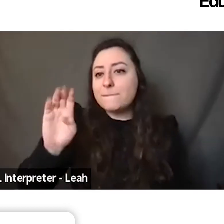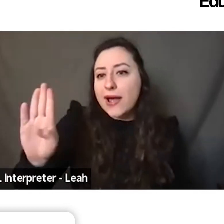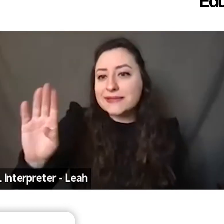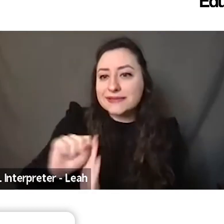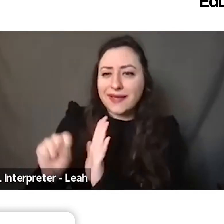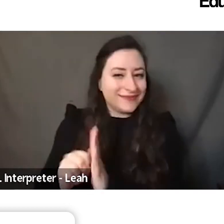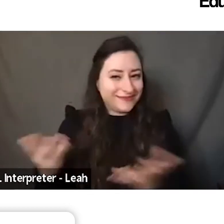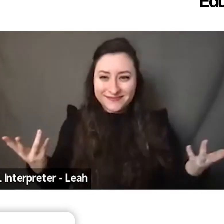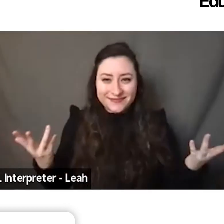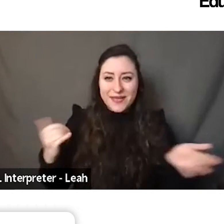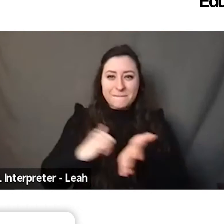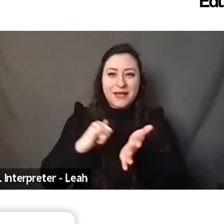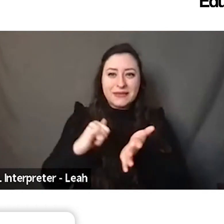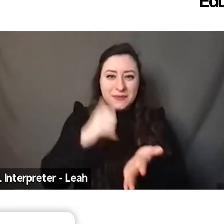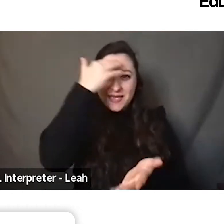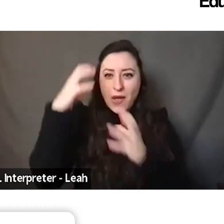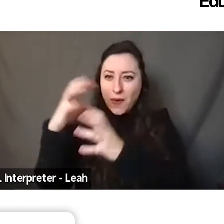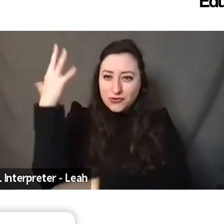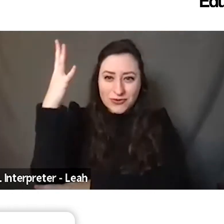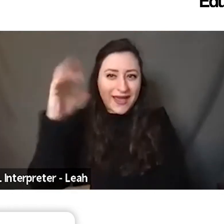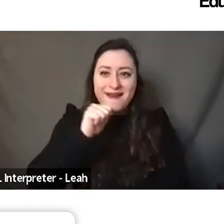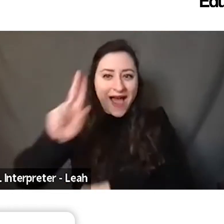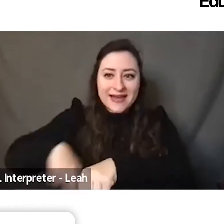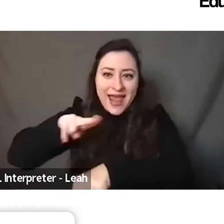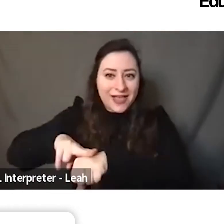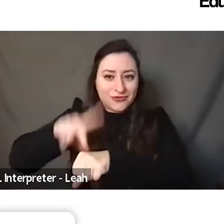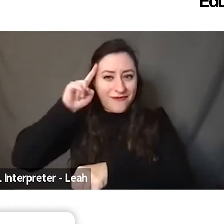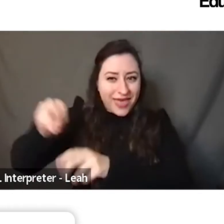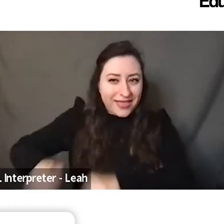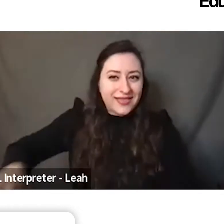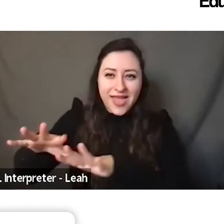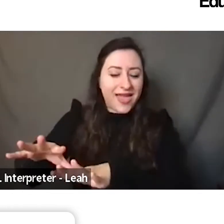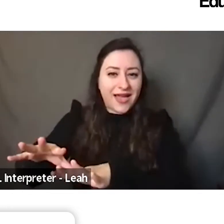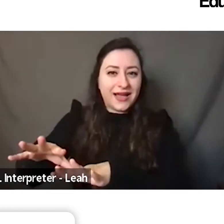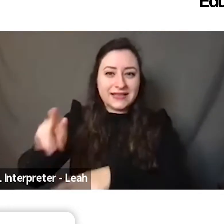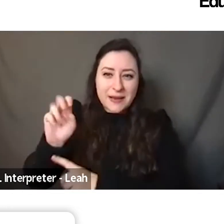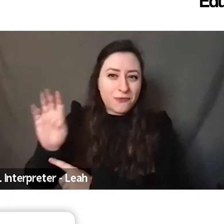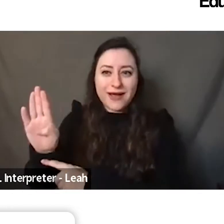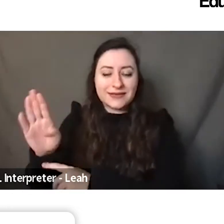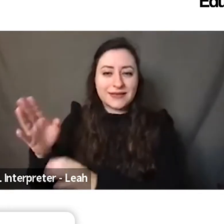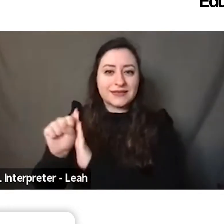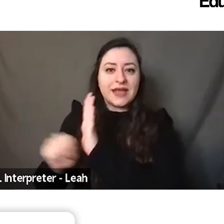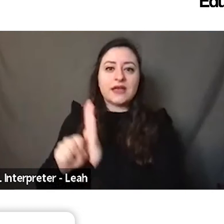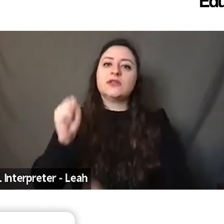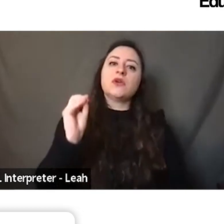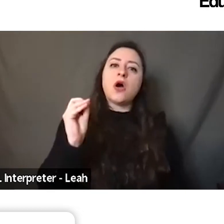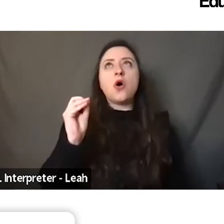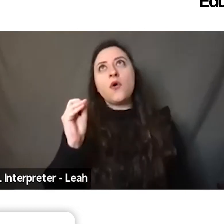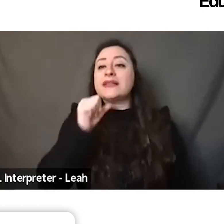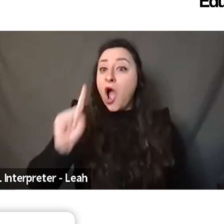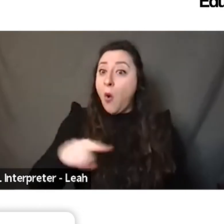not sustainable because coconut trees are not native to Nebraska. So it's not just about it not being a